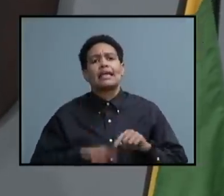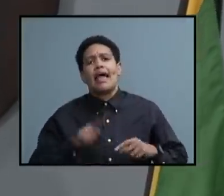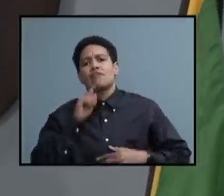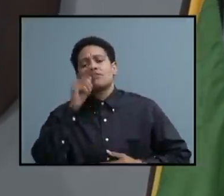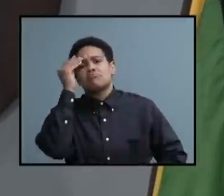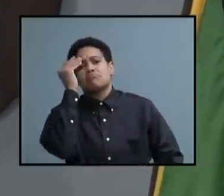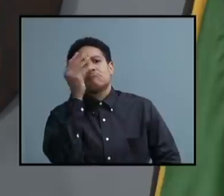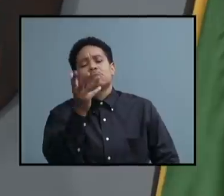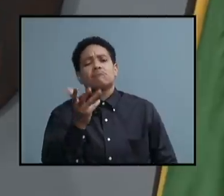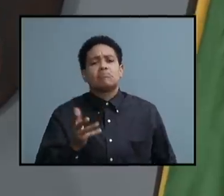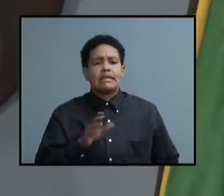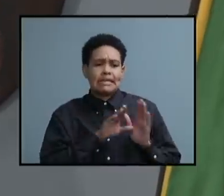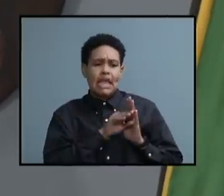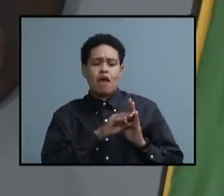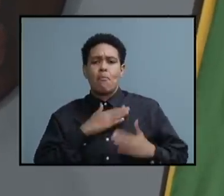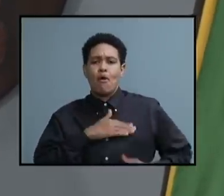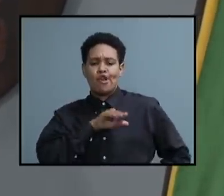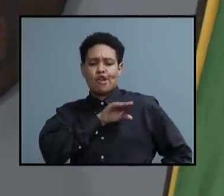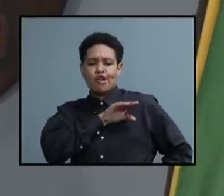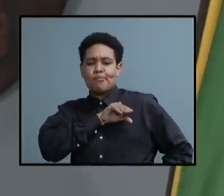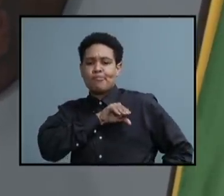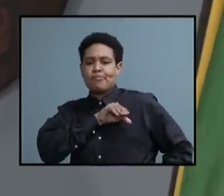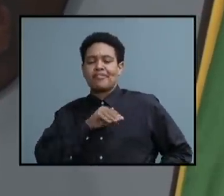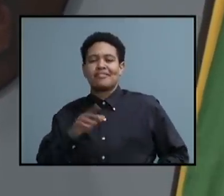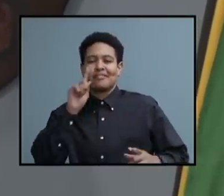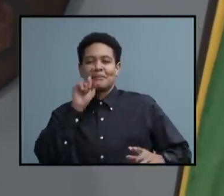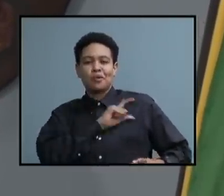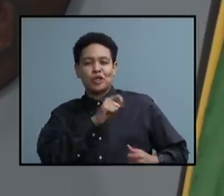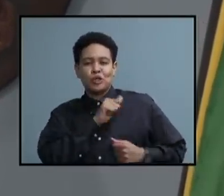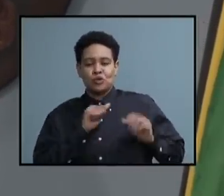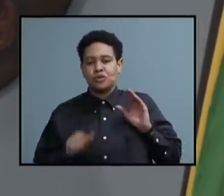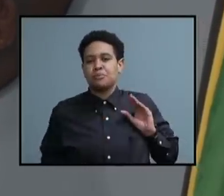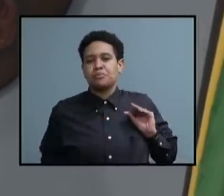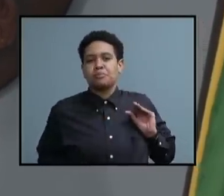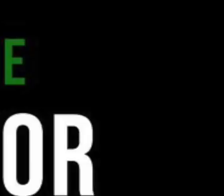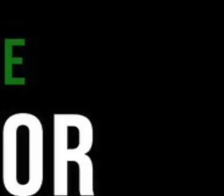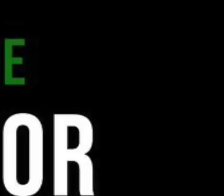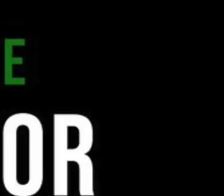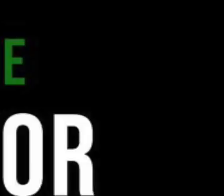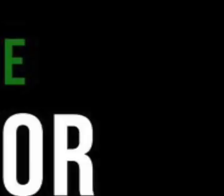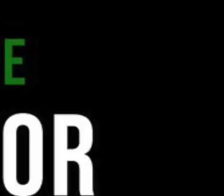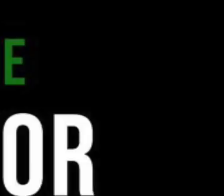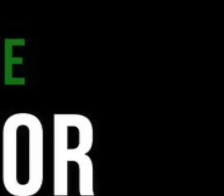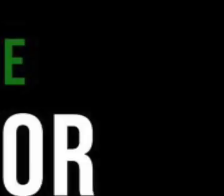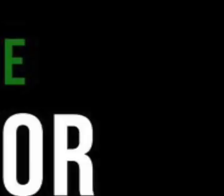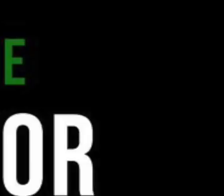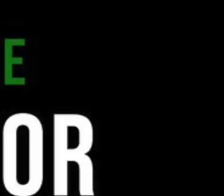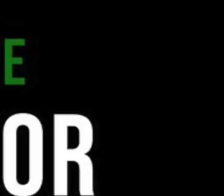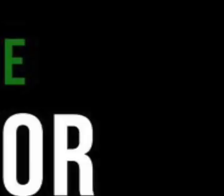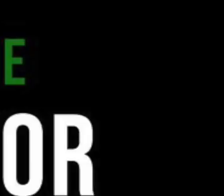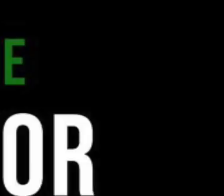the cameras that may be in the possession of the police, unfortunately.